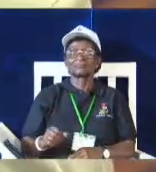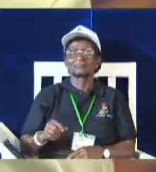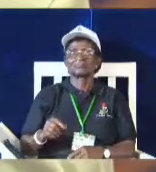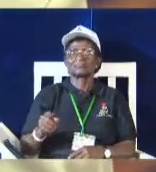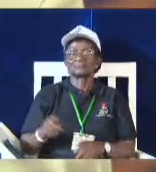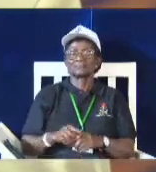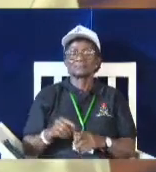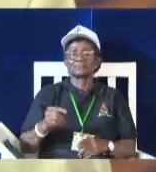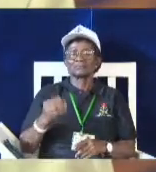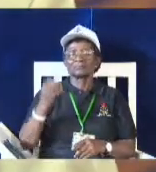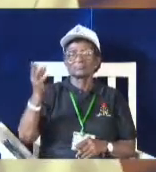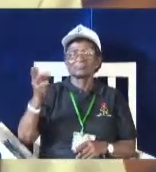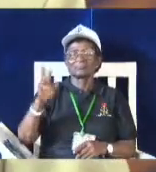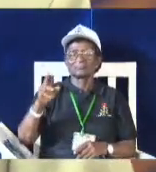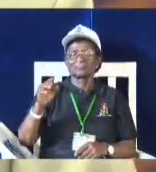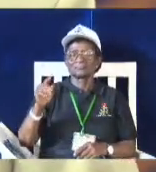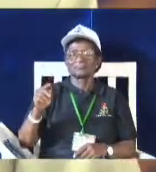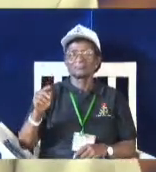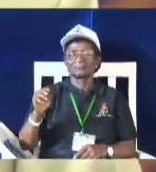courts.